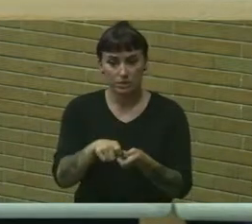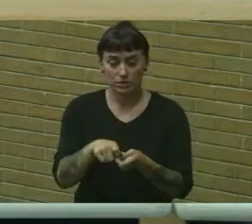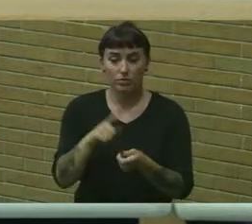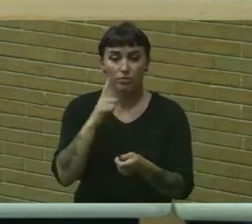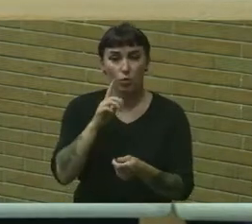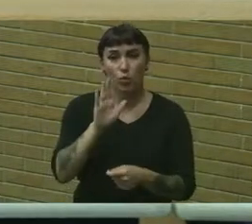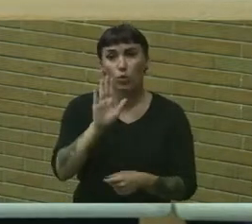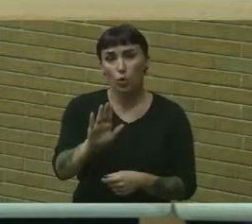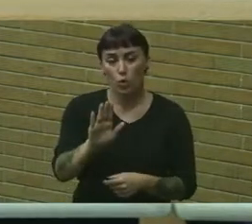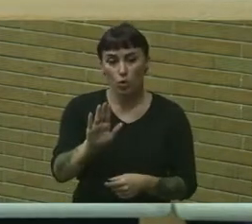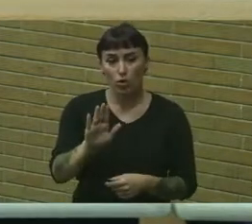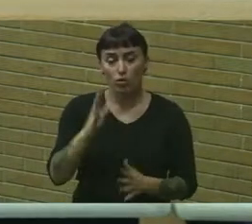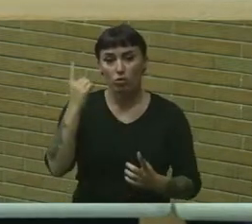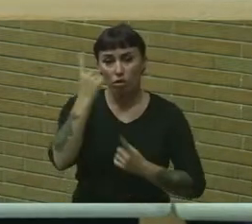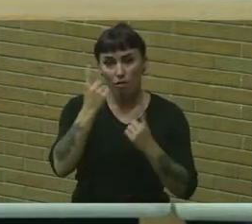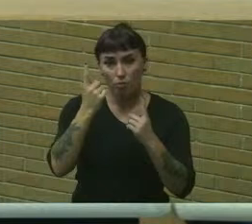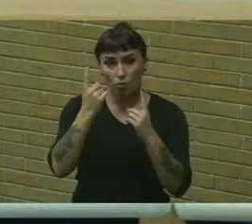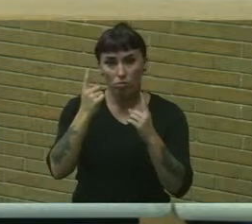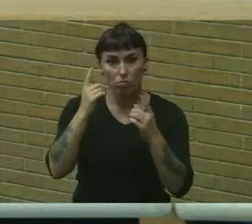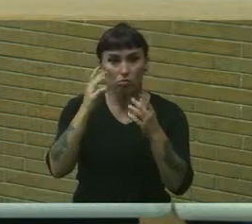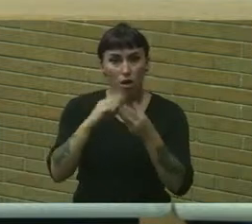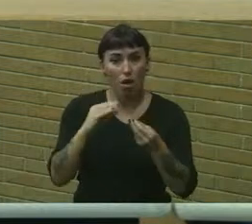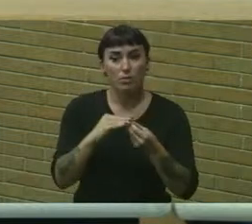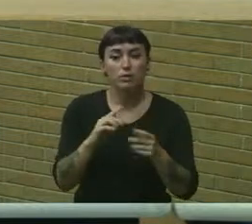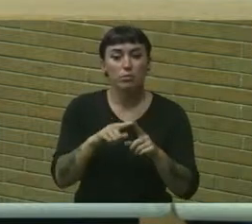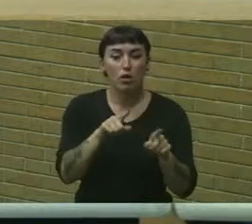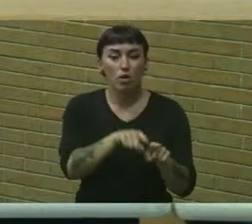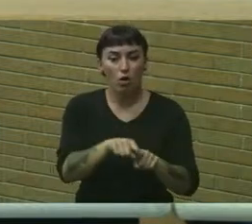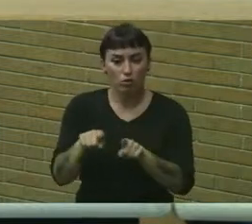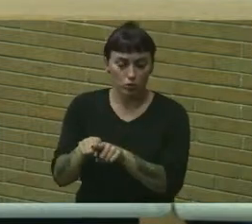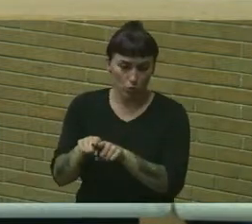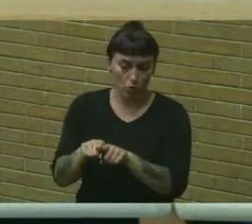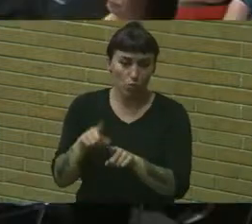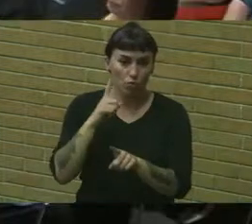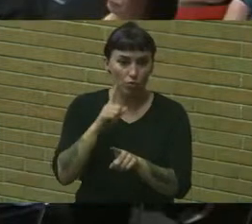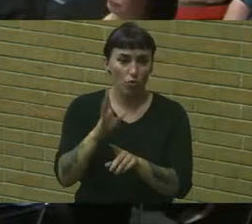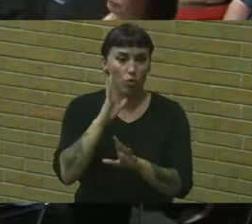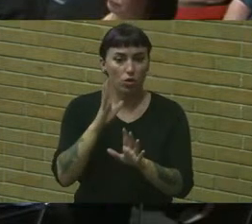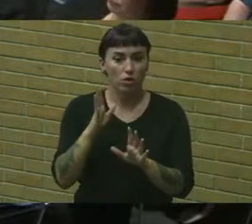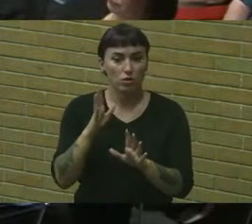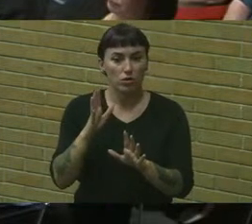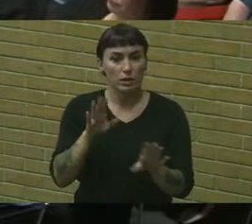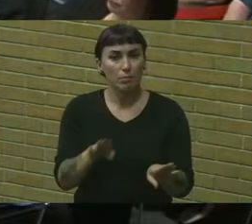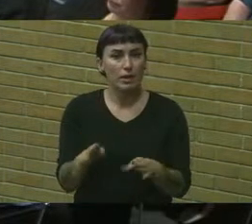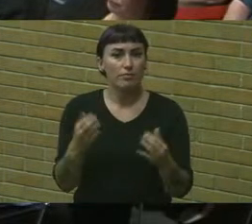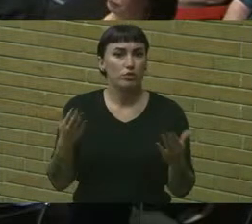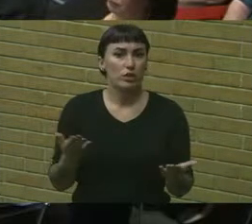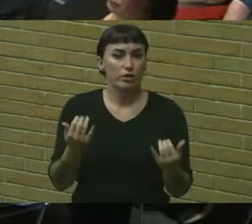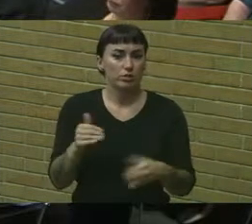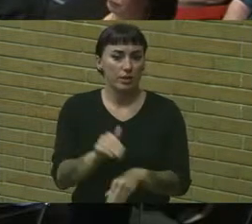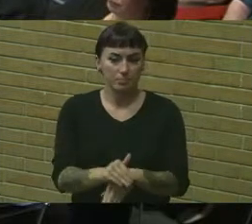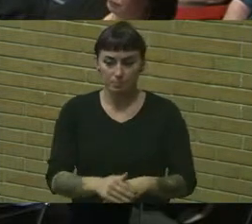for your thoughtful comments, but also for the decorum here this evening.